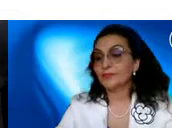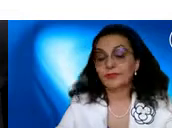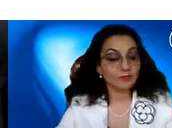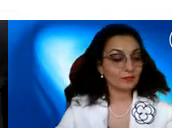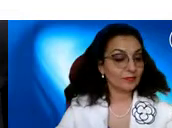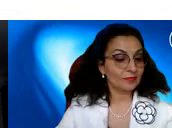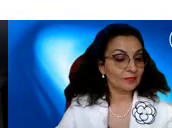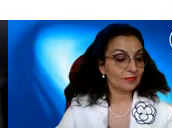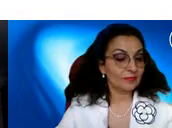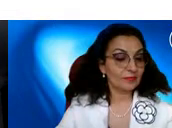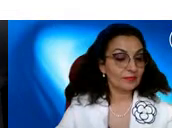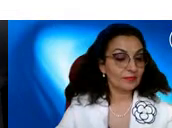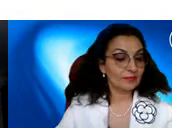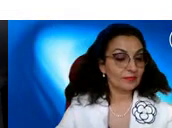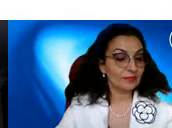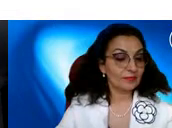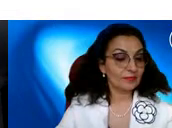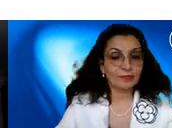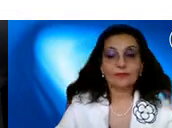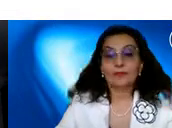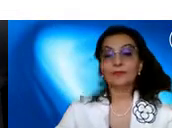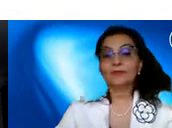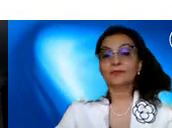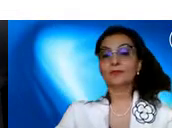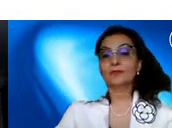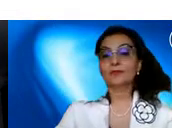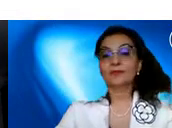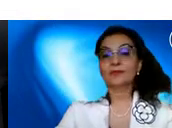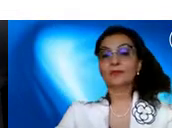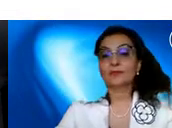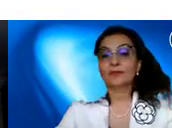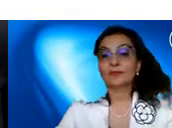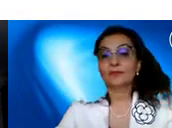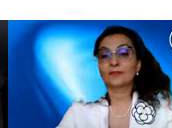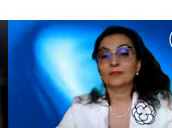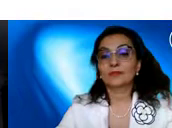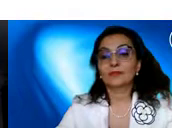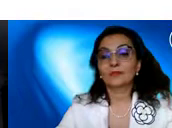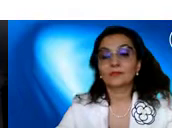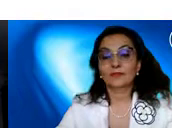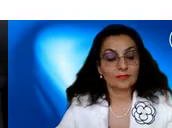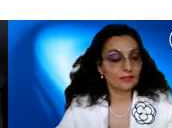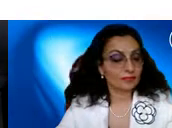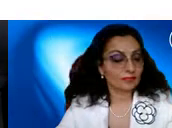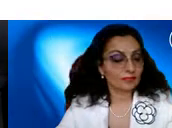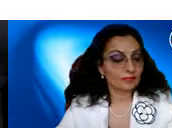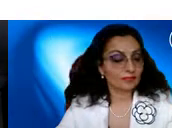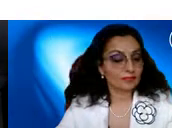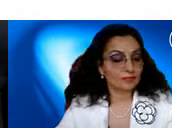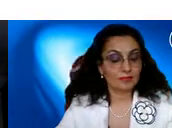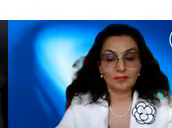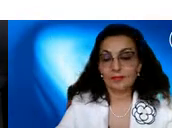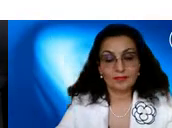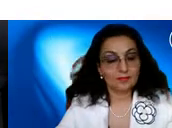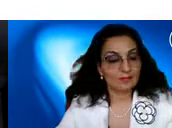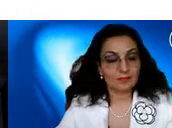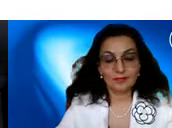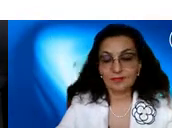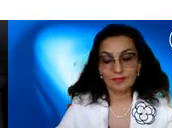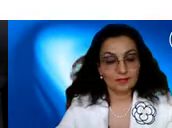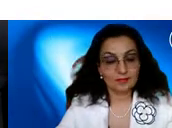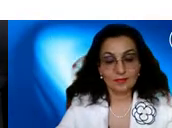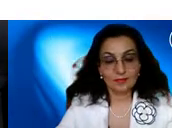the immediate, but you need to look into all other softwares that are common for use of the colleagues and your clients and